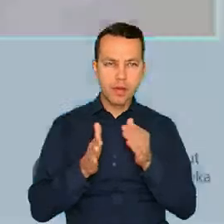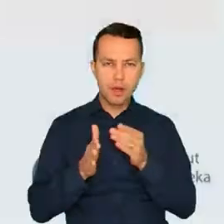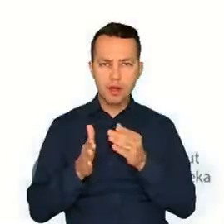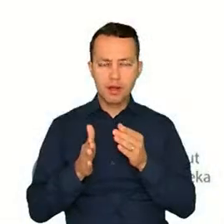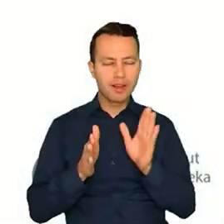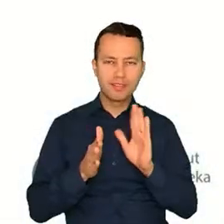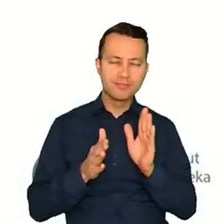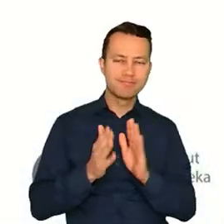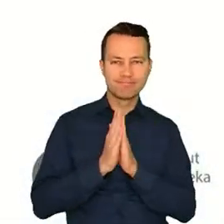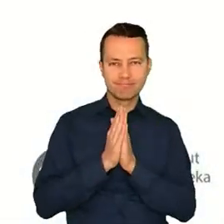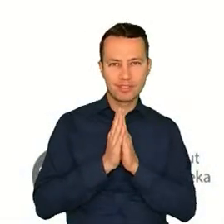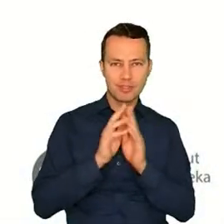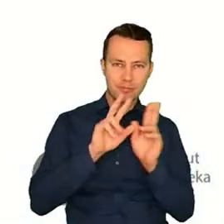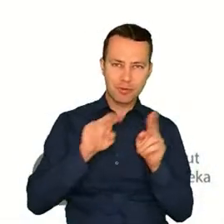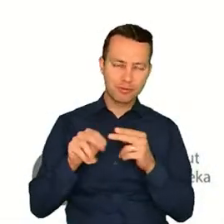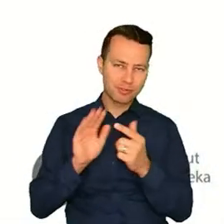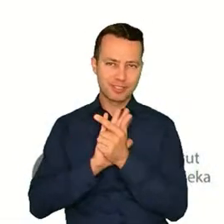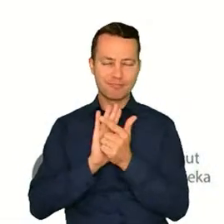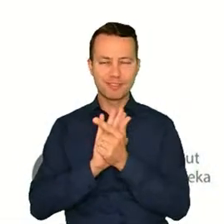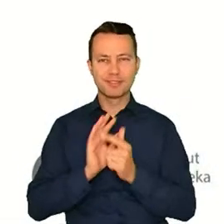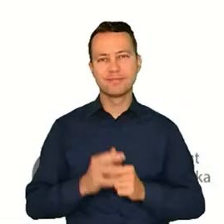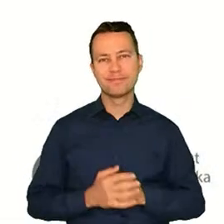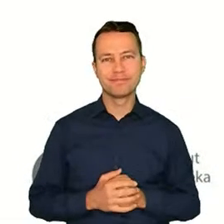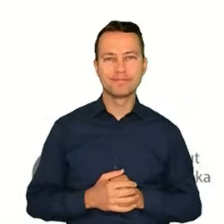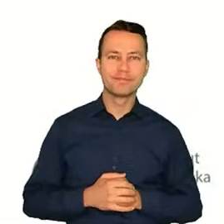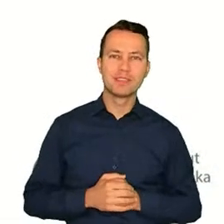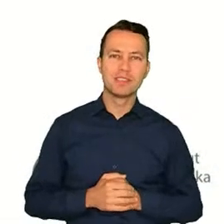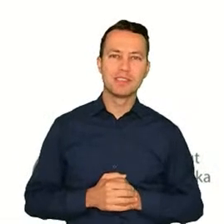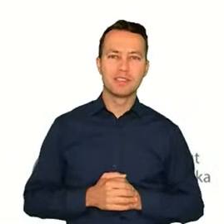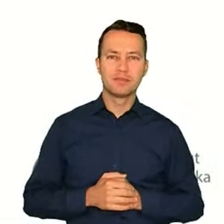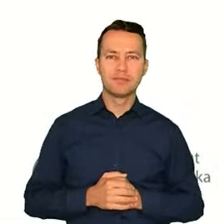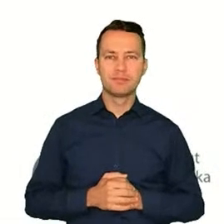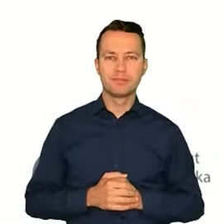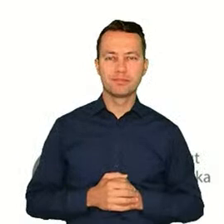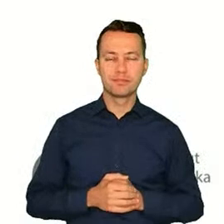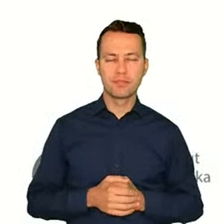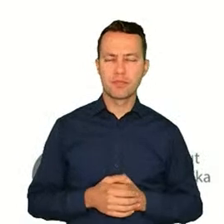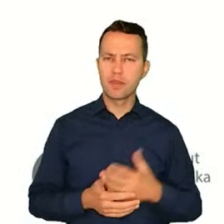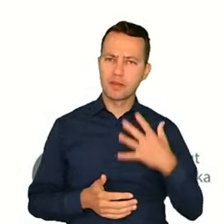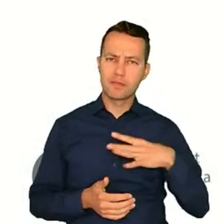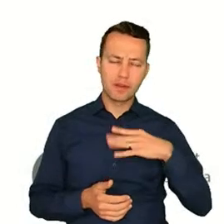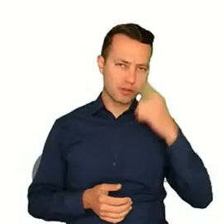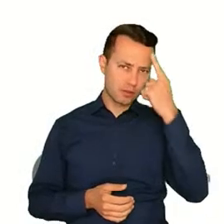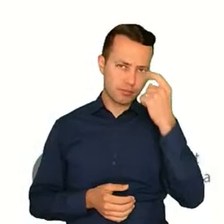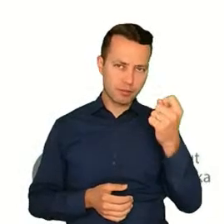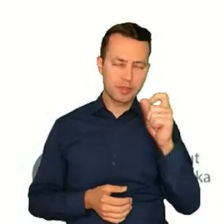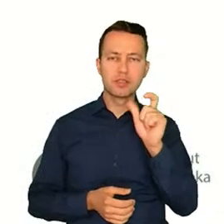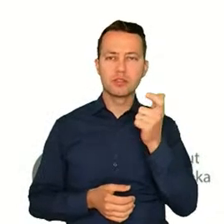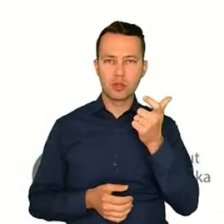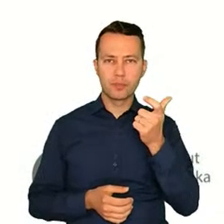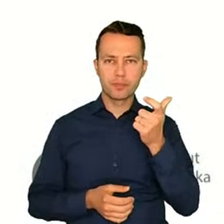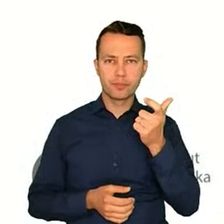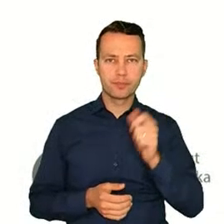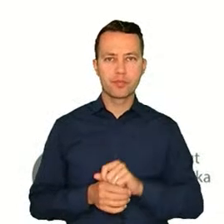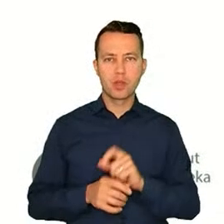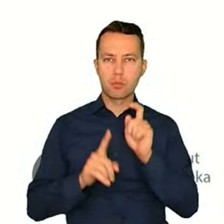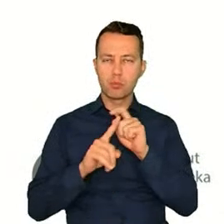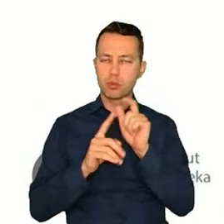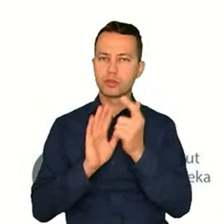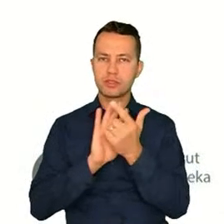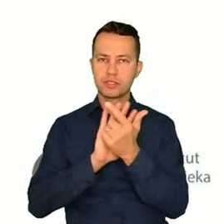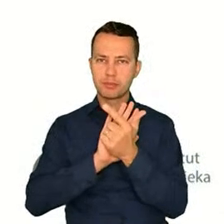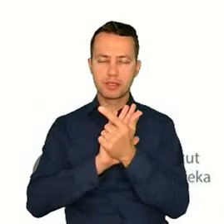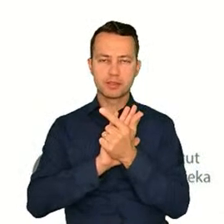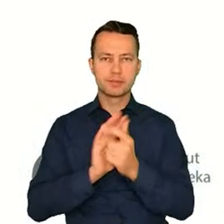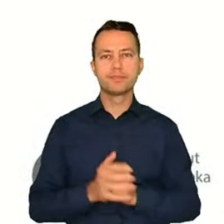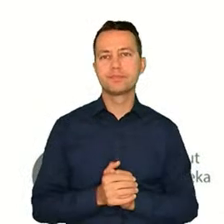we are simply too far. Number 17. And now, what's important in guideline 17,